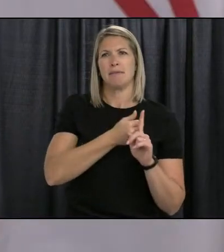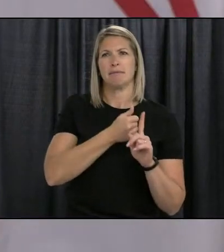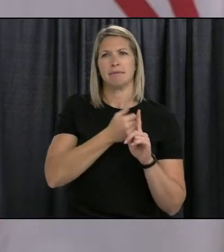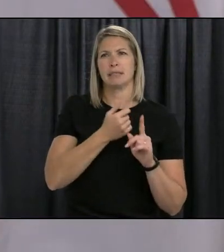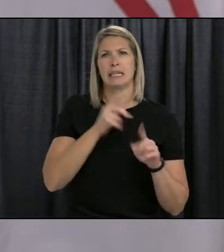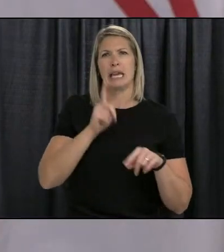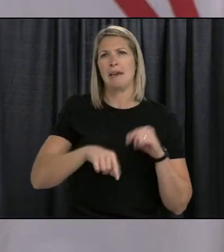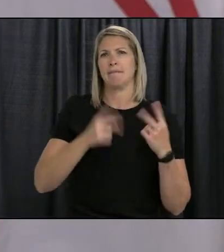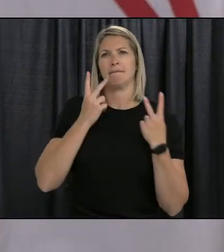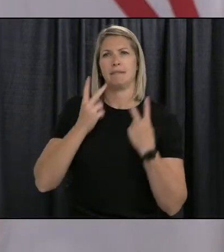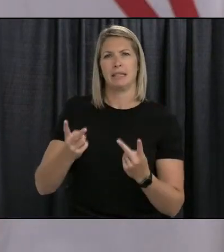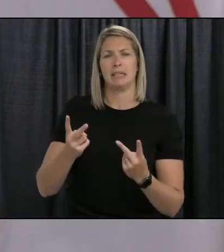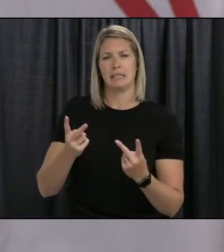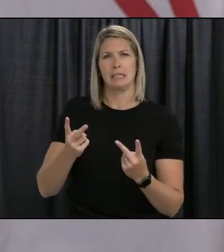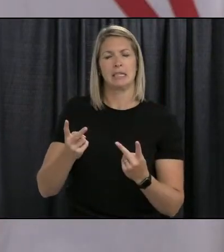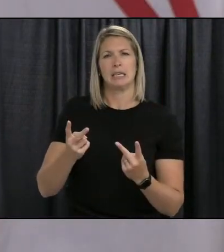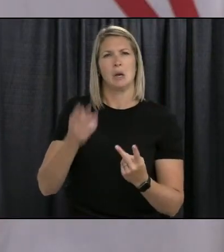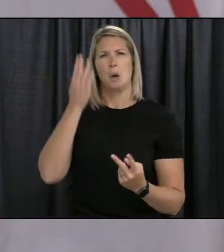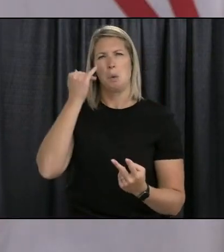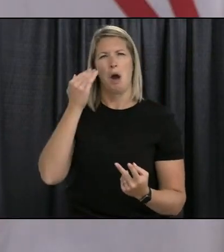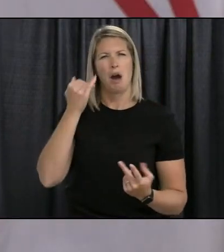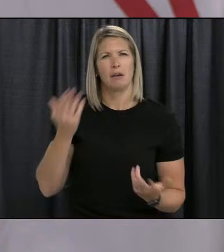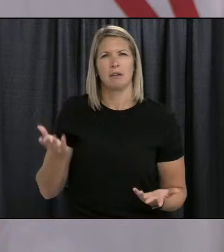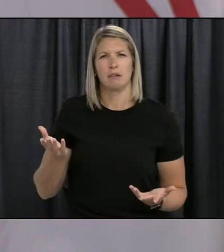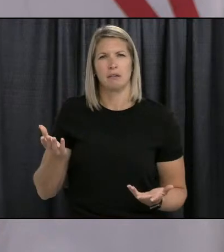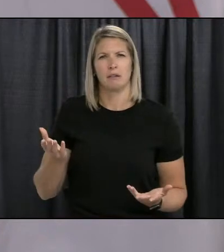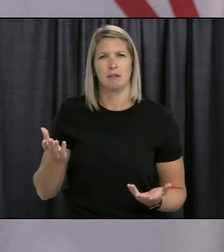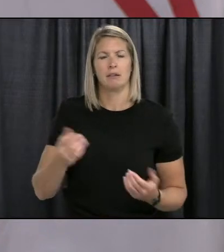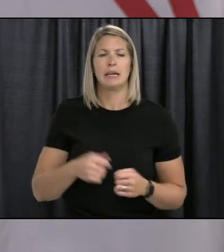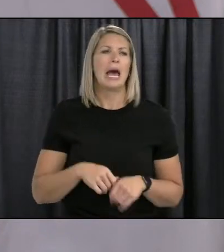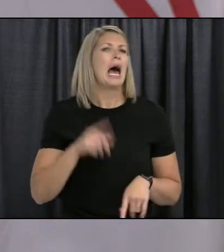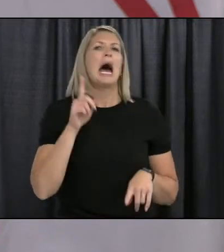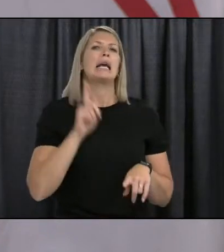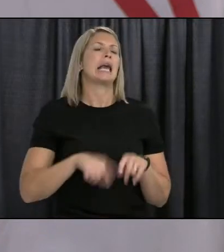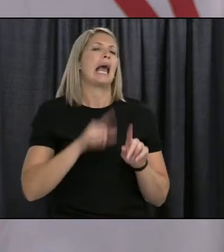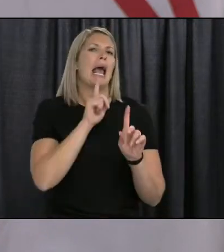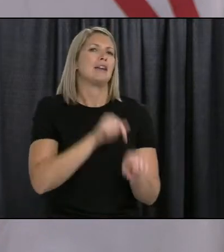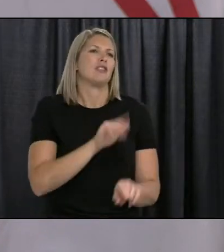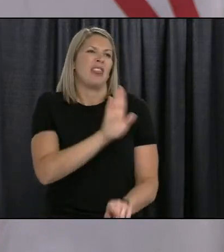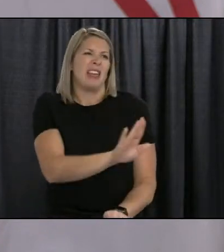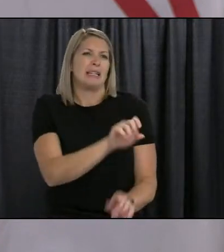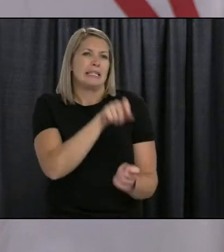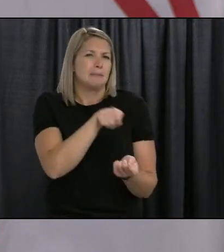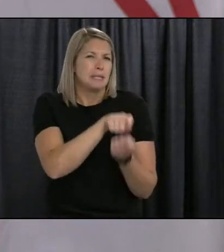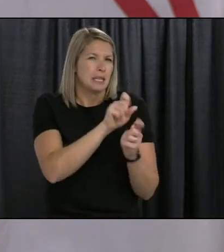So I can't speak to any individual situation in that regard, Peter, but,